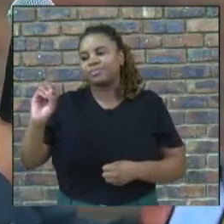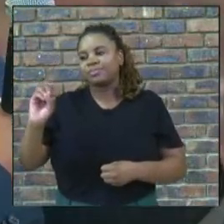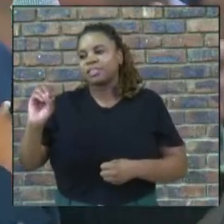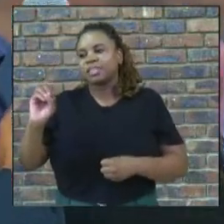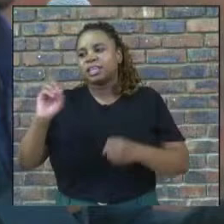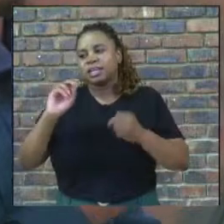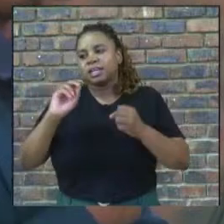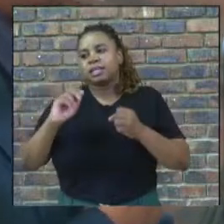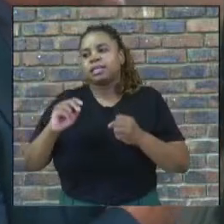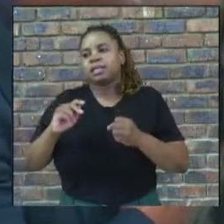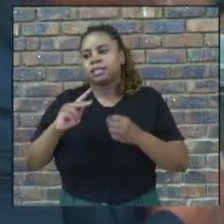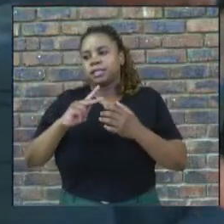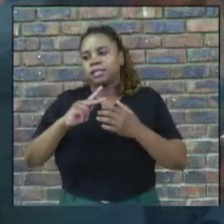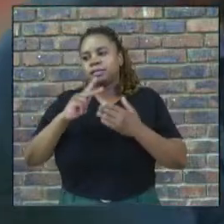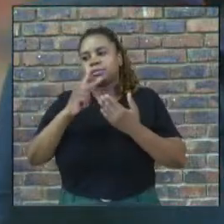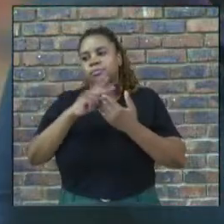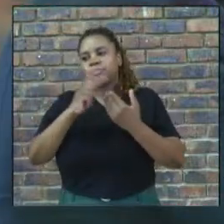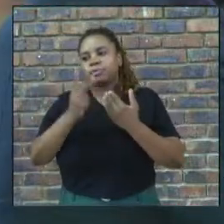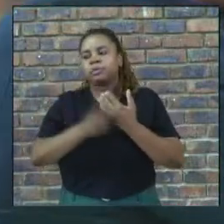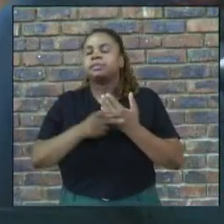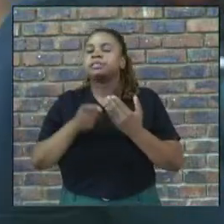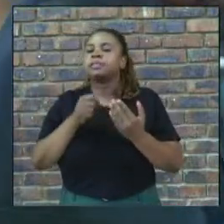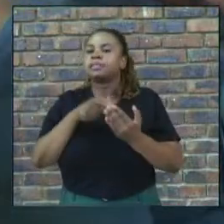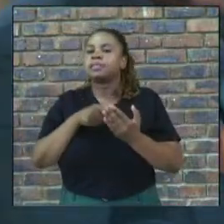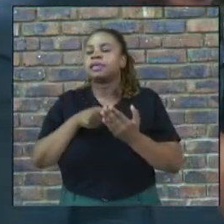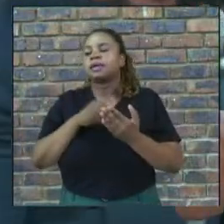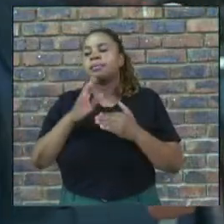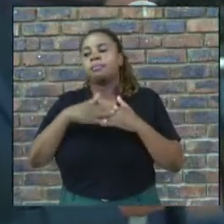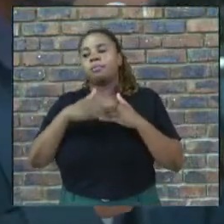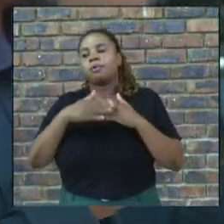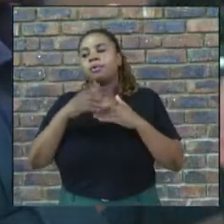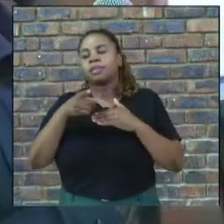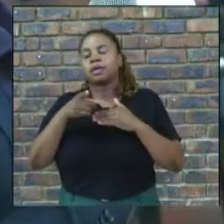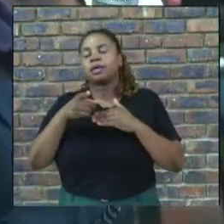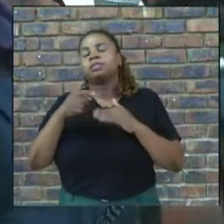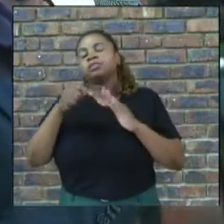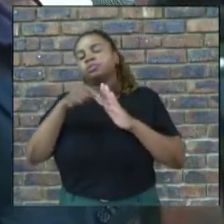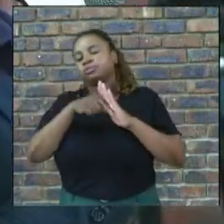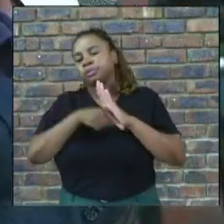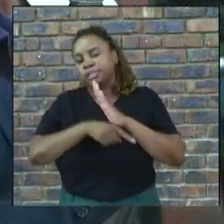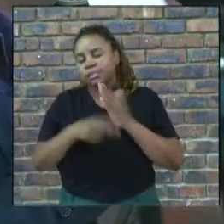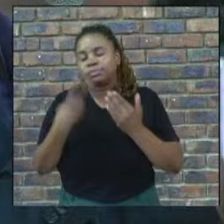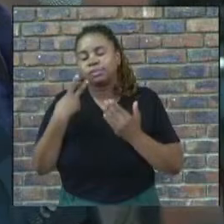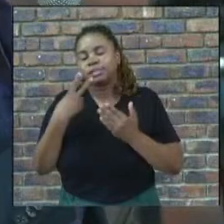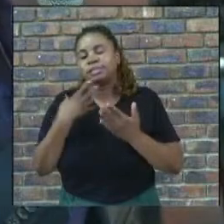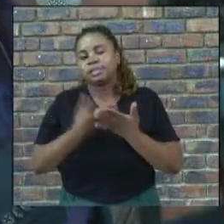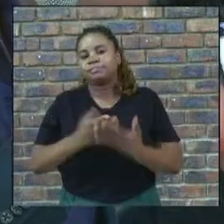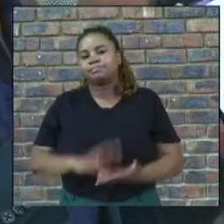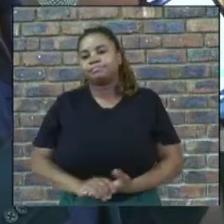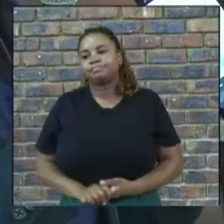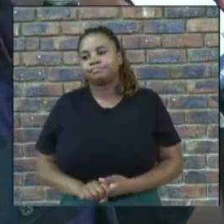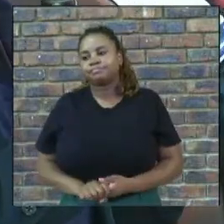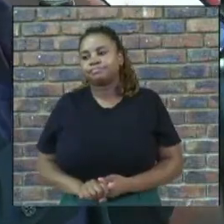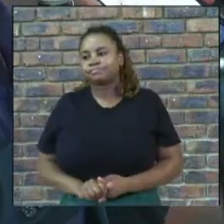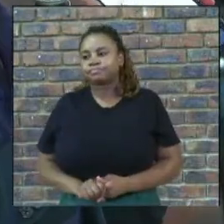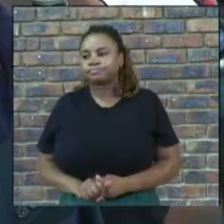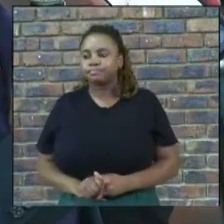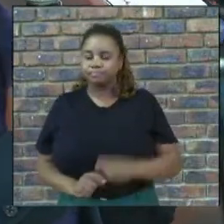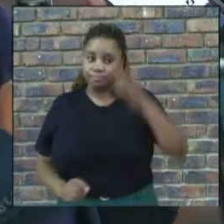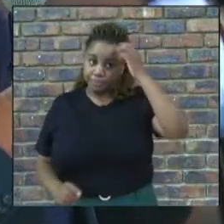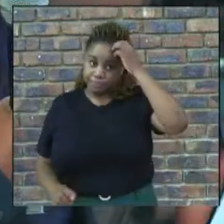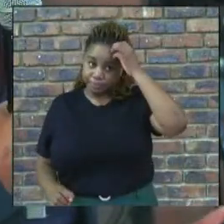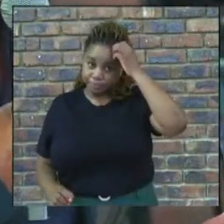well, that as the honorable member was saying, we go out on roadshows,